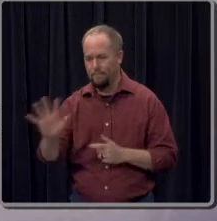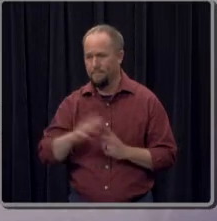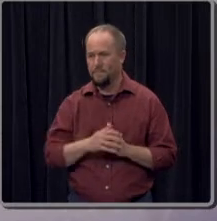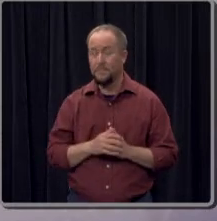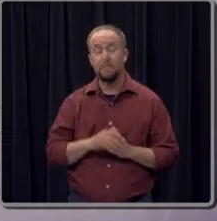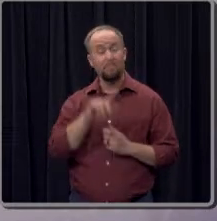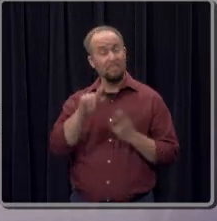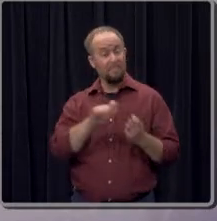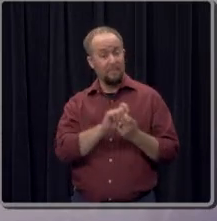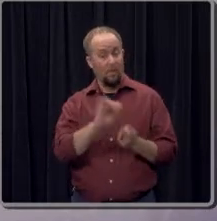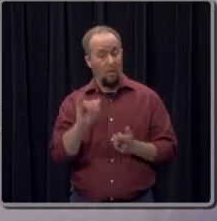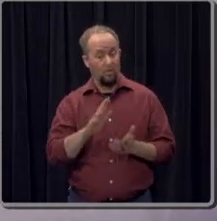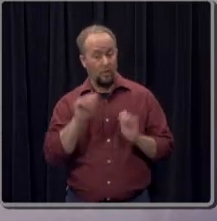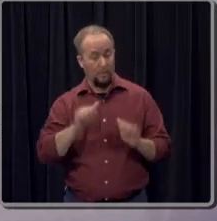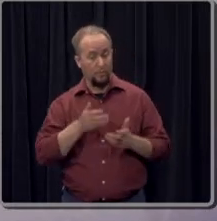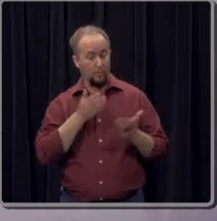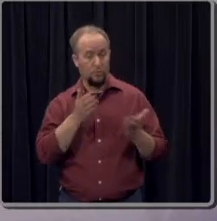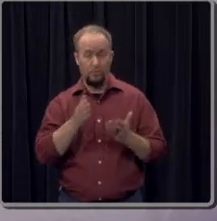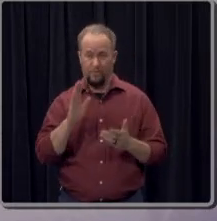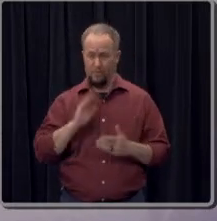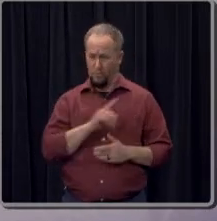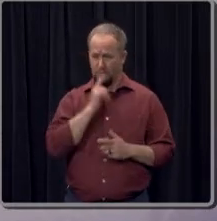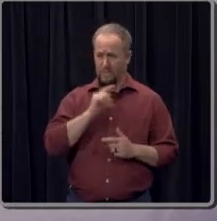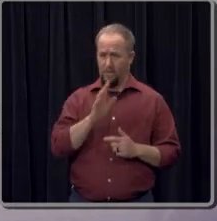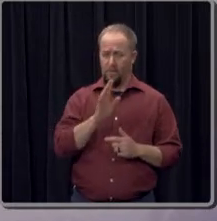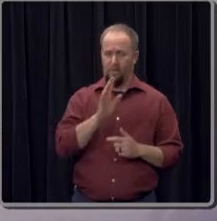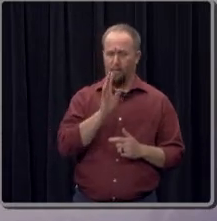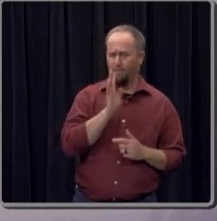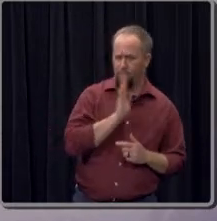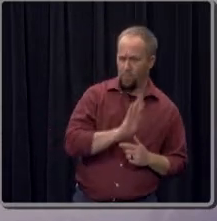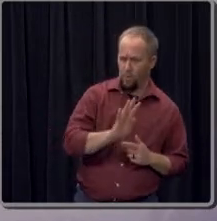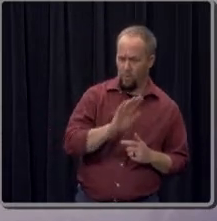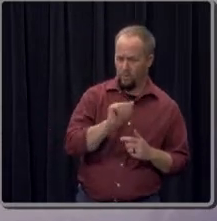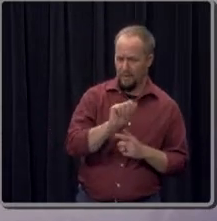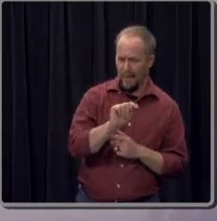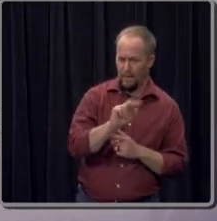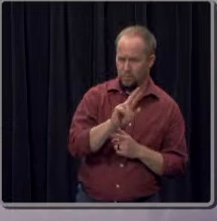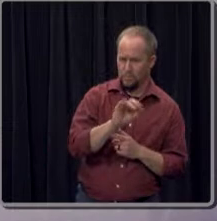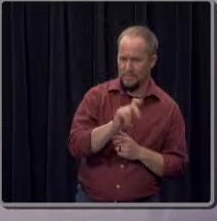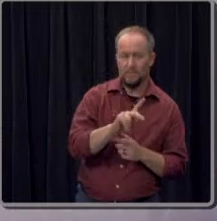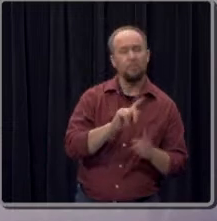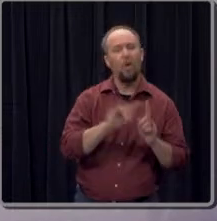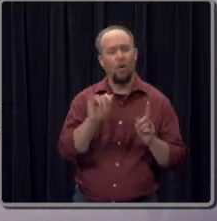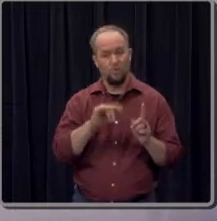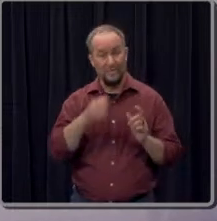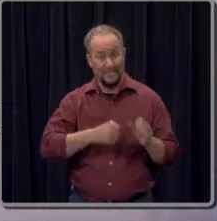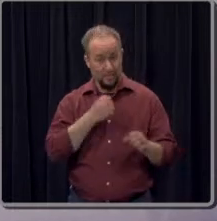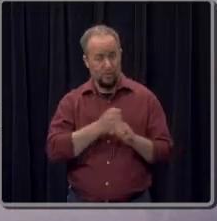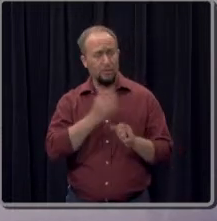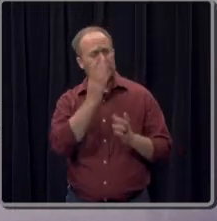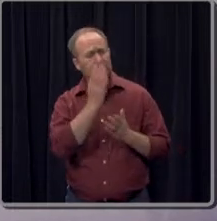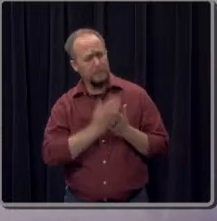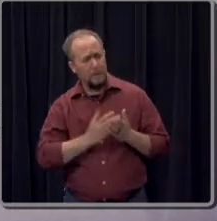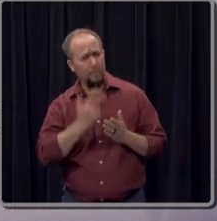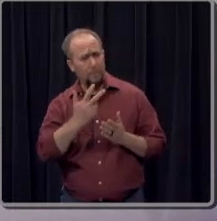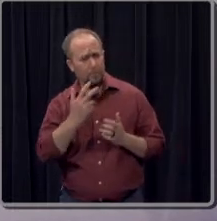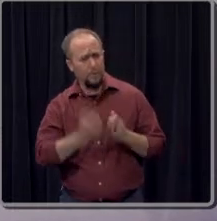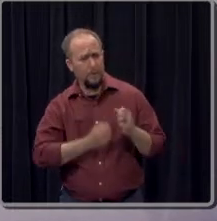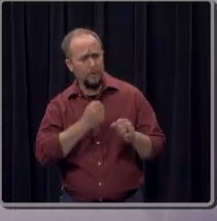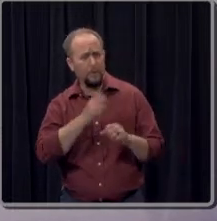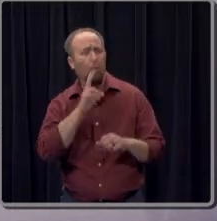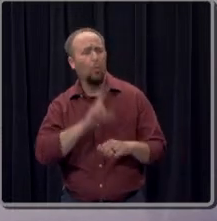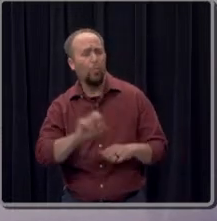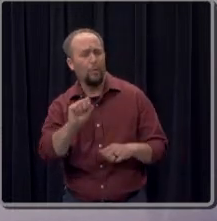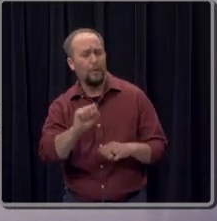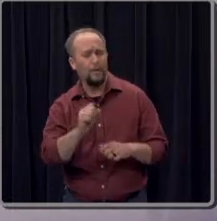able to serve, on the board it says 4-year-old at risk, but this year we're also able to serve some 3-year-olds who have a risk factor.